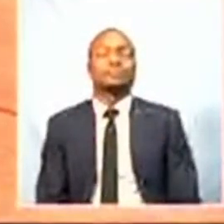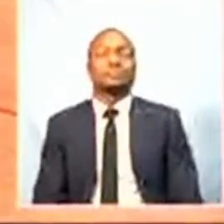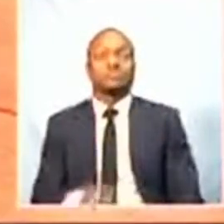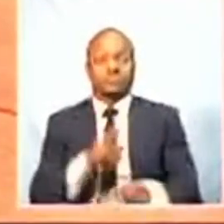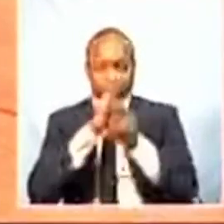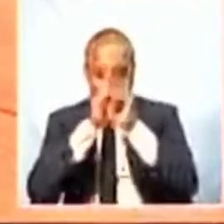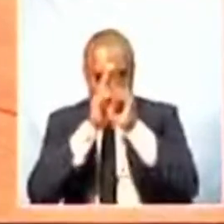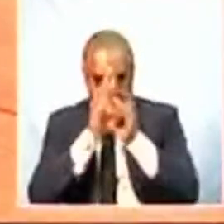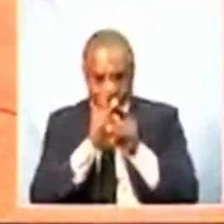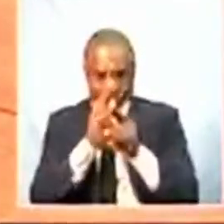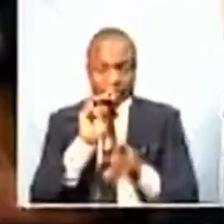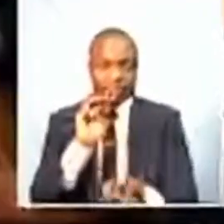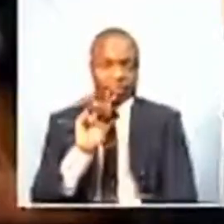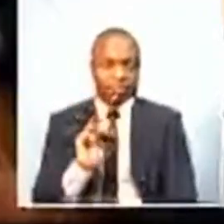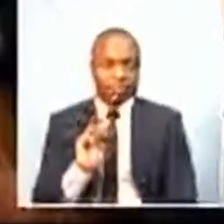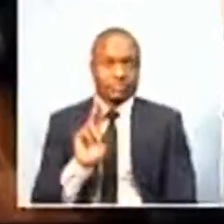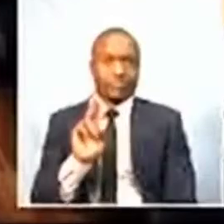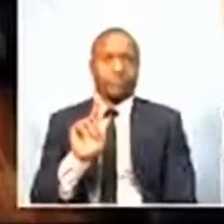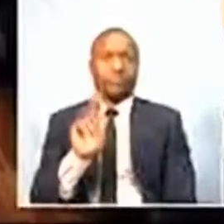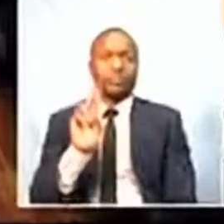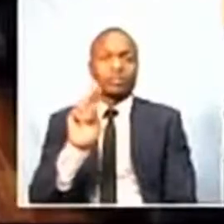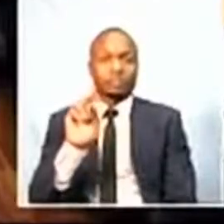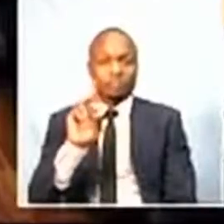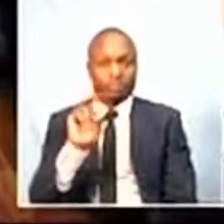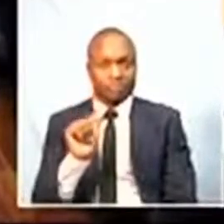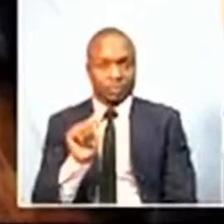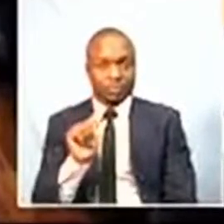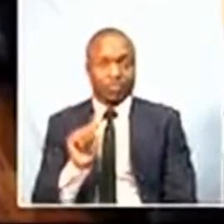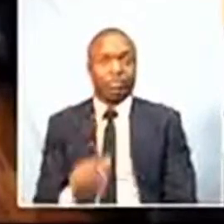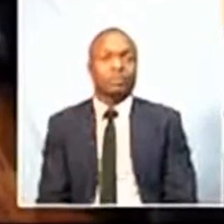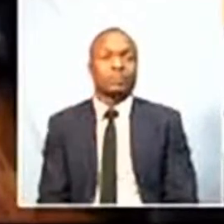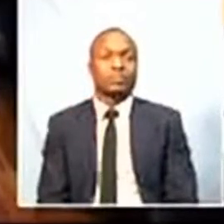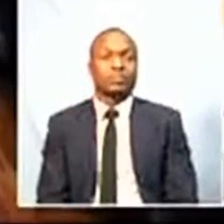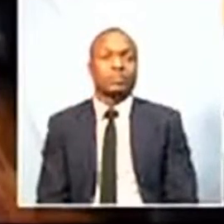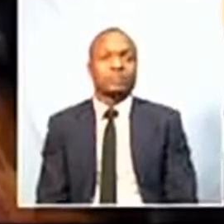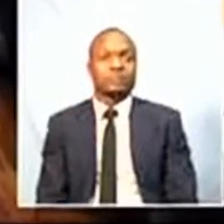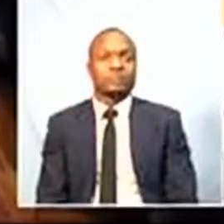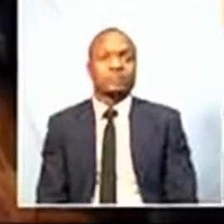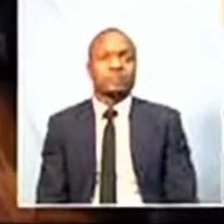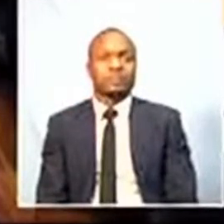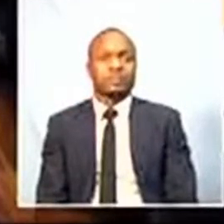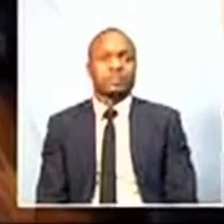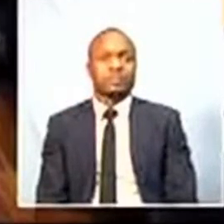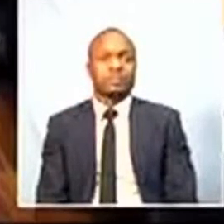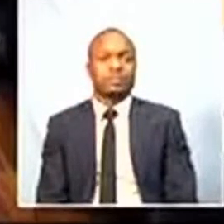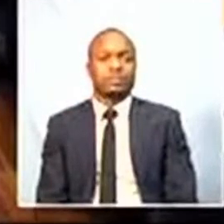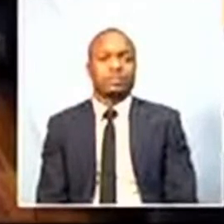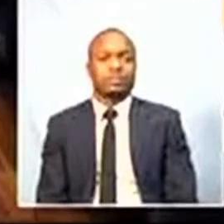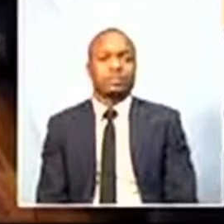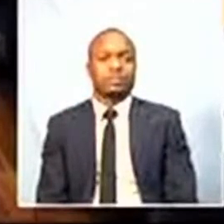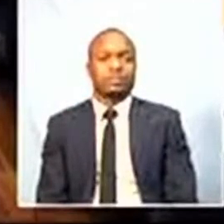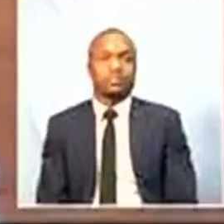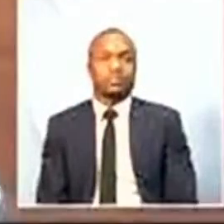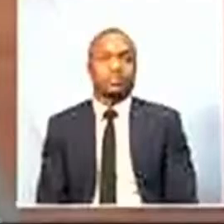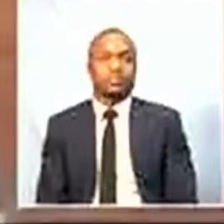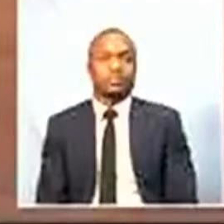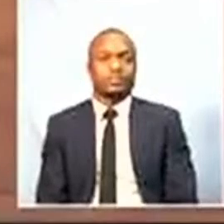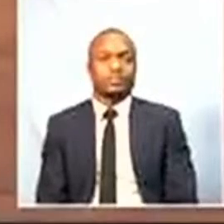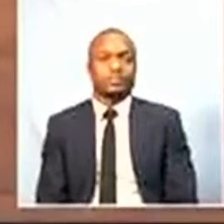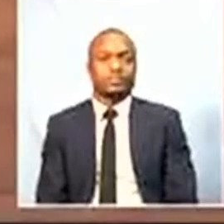Honorable Mulunda. I do not want to engage myself with 2022. I'm looking at